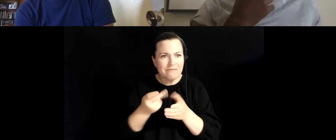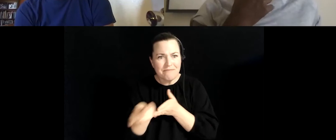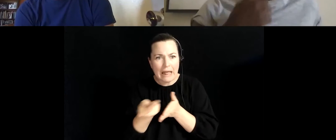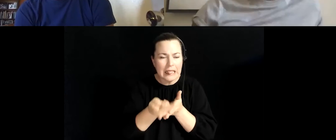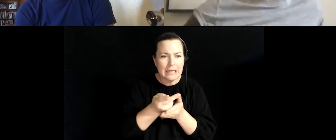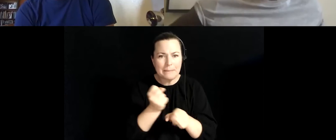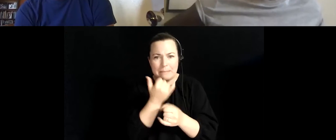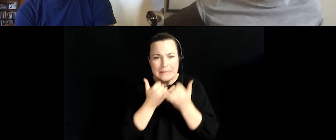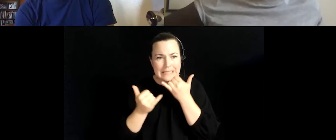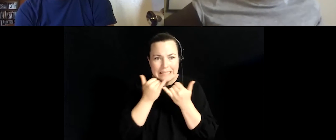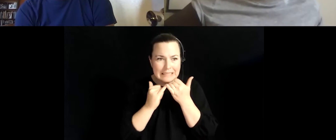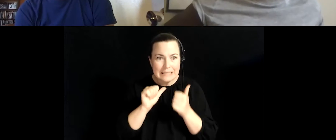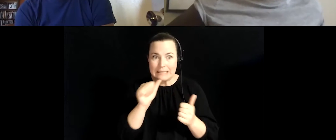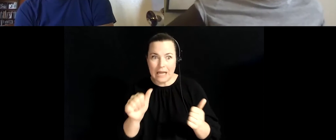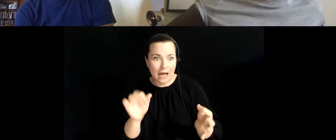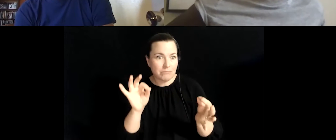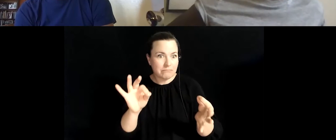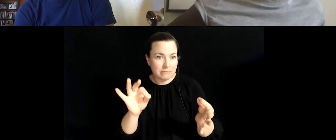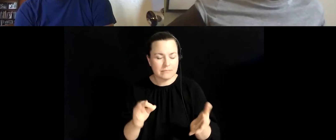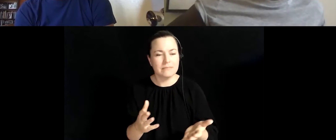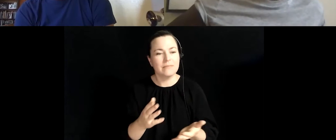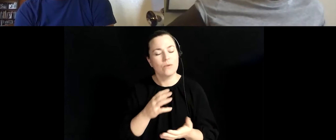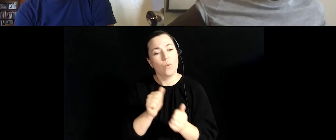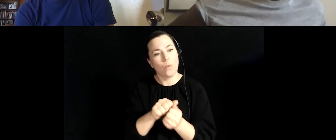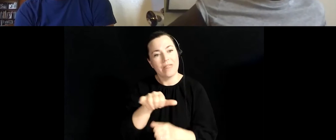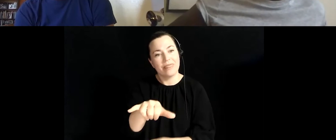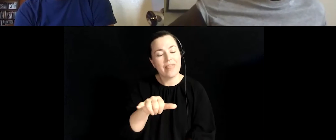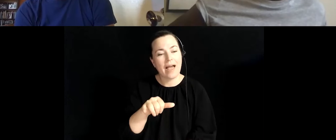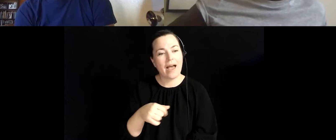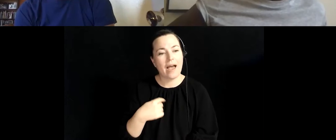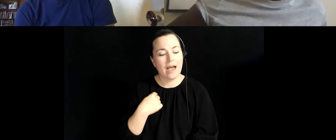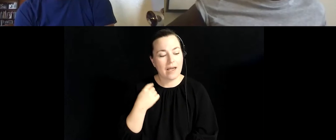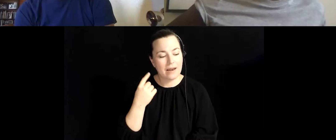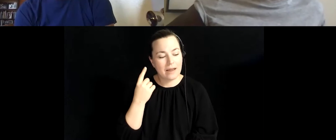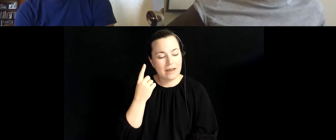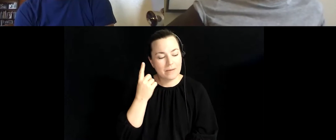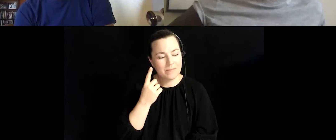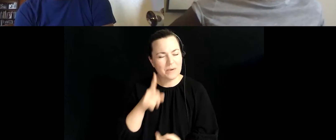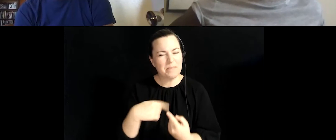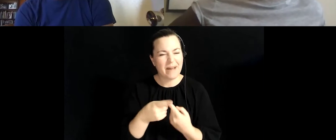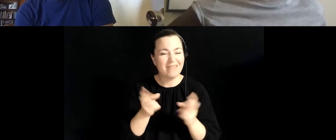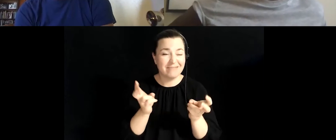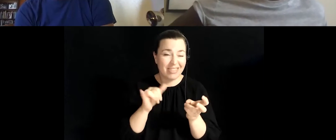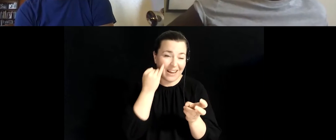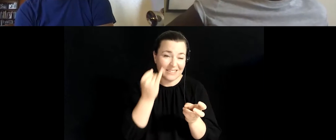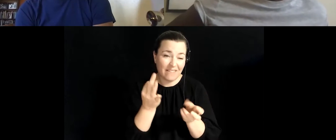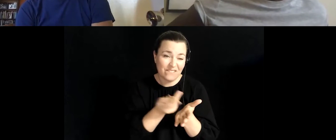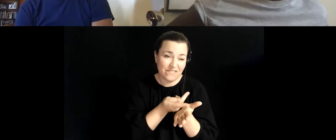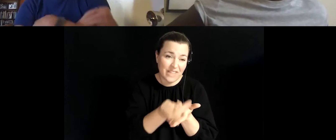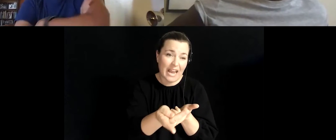And in light of that, I'm interested in sort of this failing allyship kind of. Is there